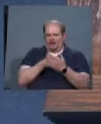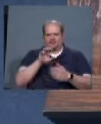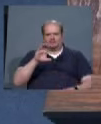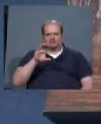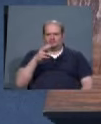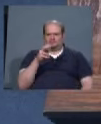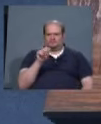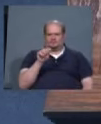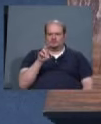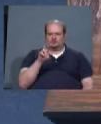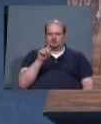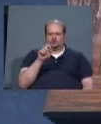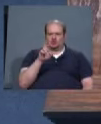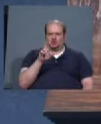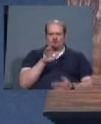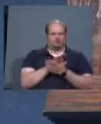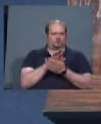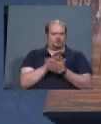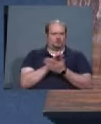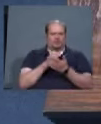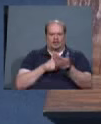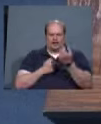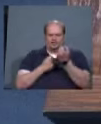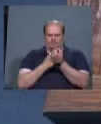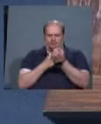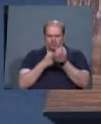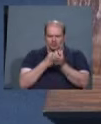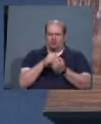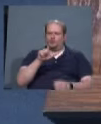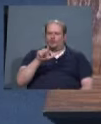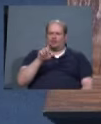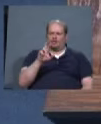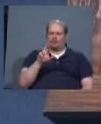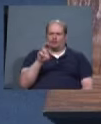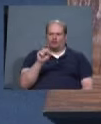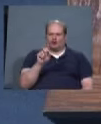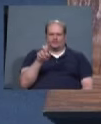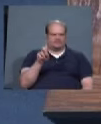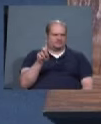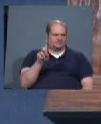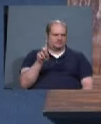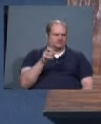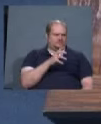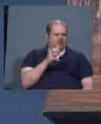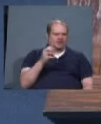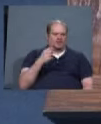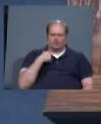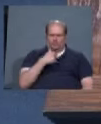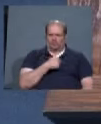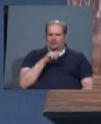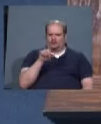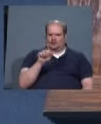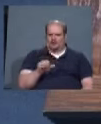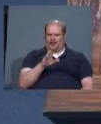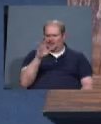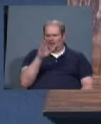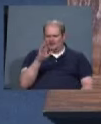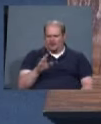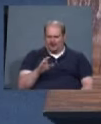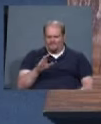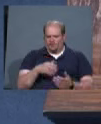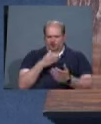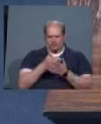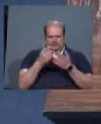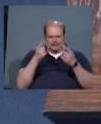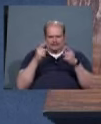se. I am pro Little Rock School District. But we can never get to where